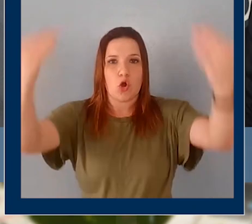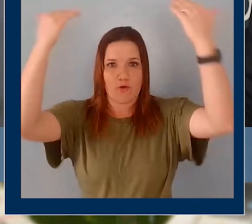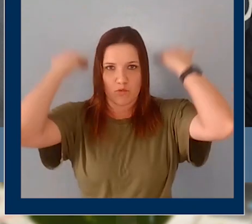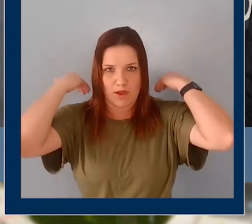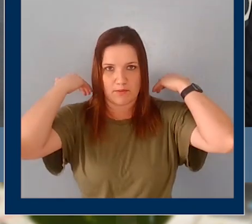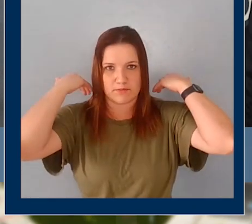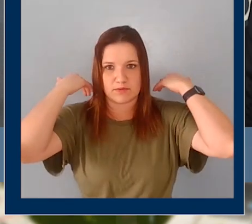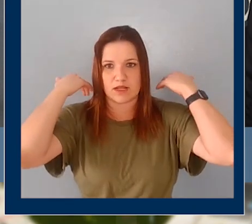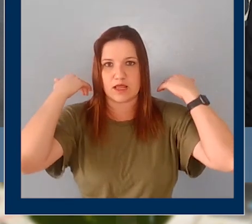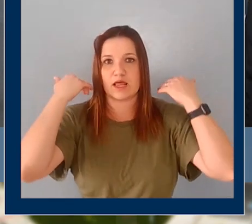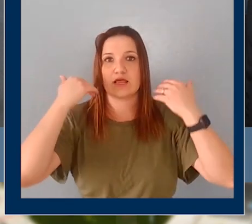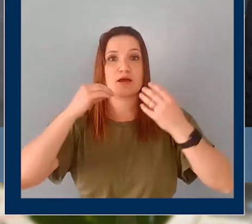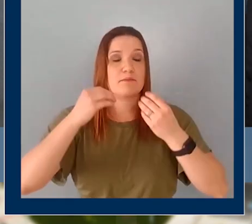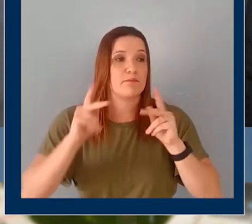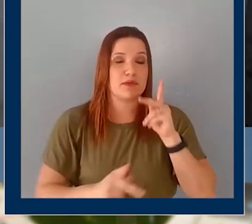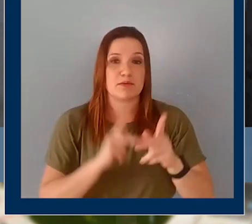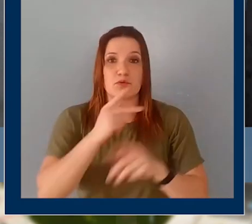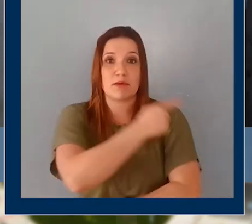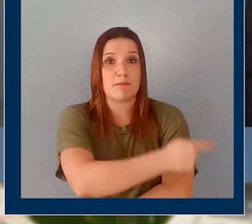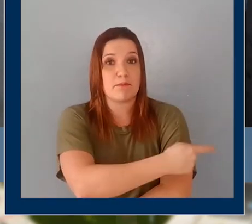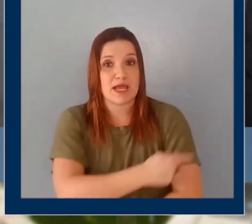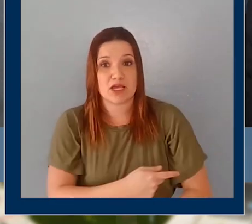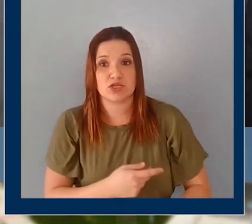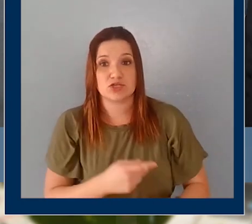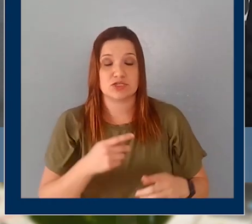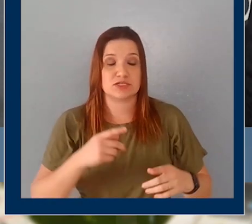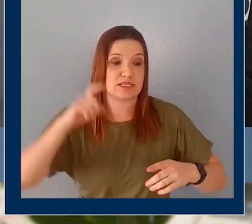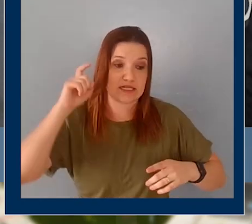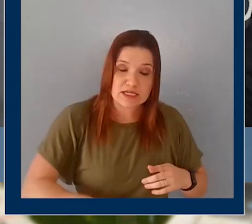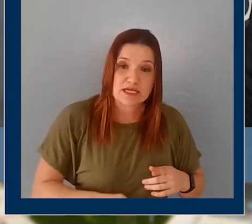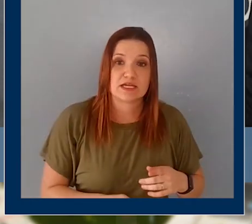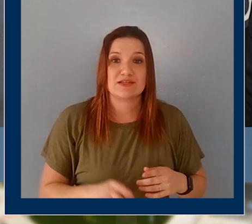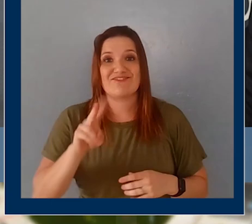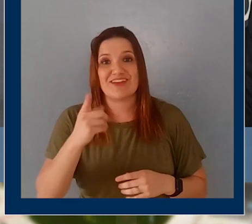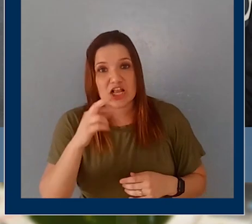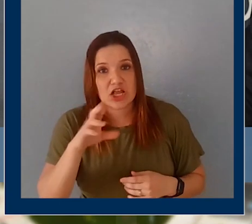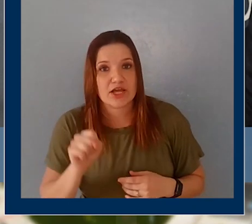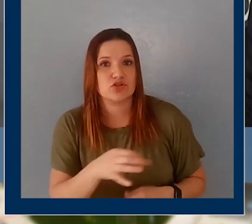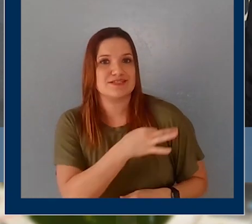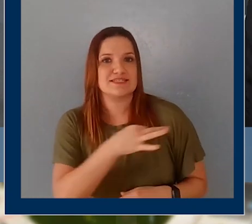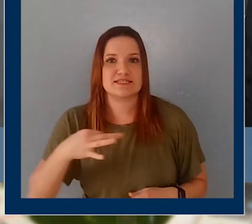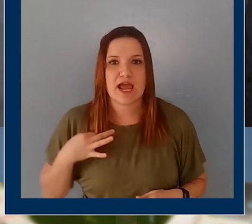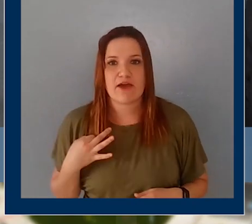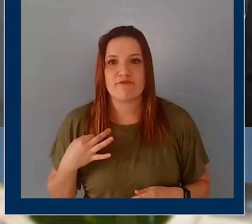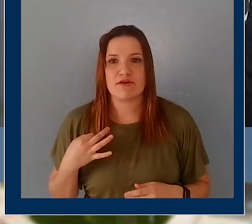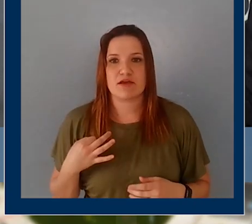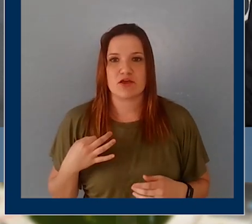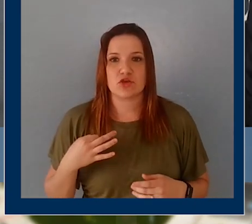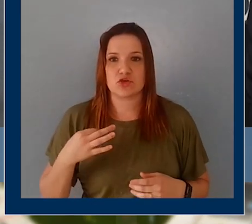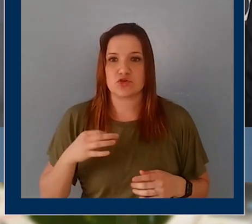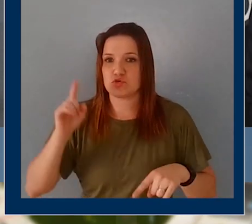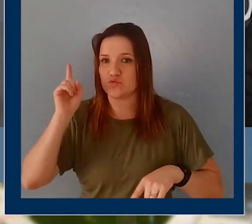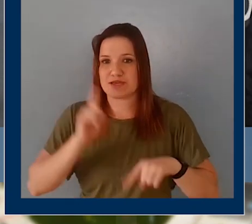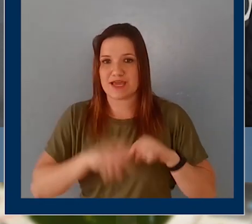And so you have to make really difficult choices about who you hospitalize and who you don't,